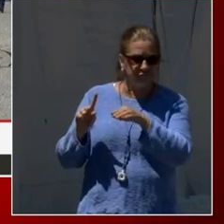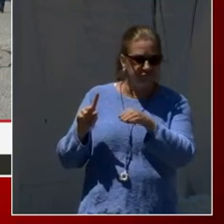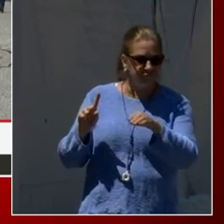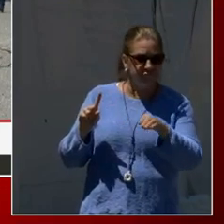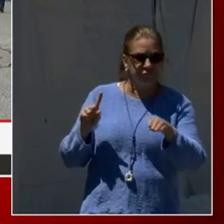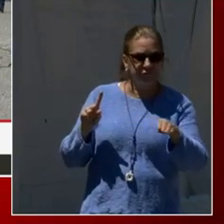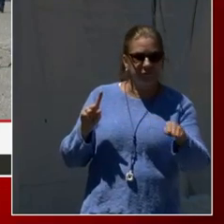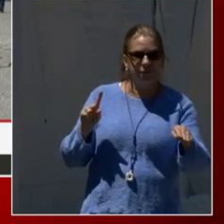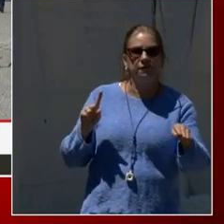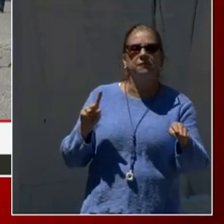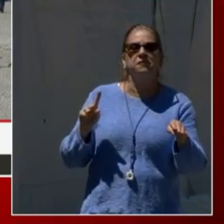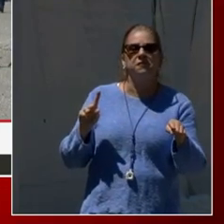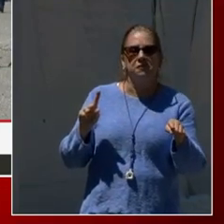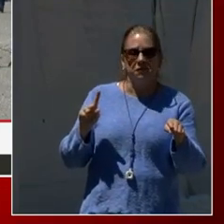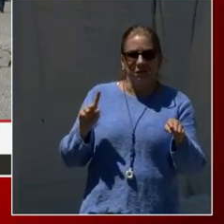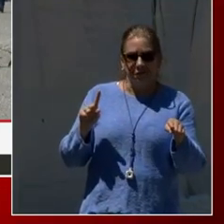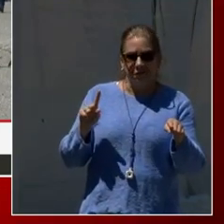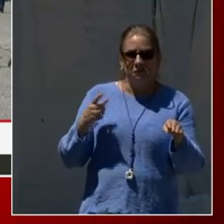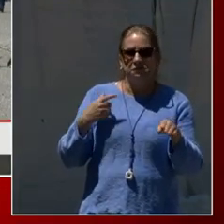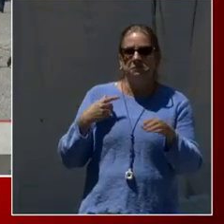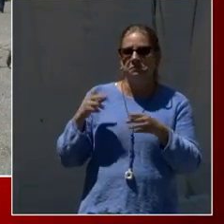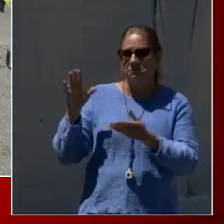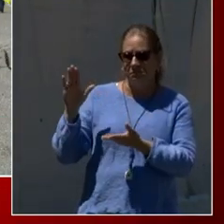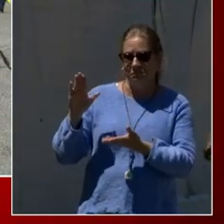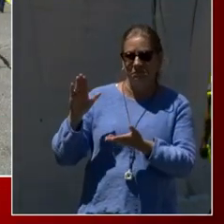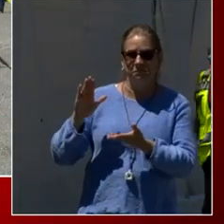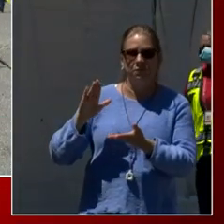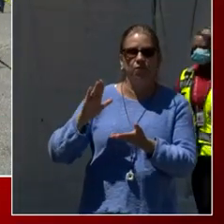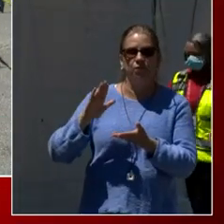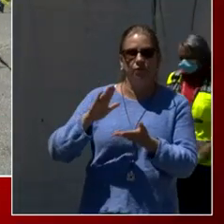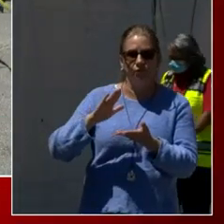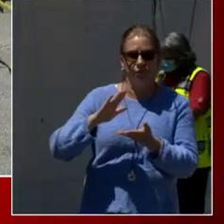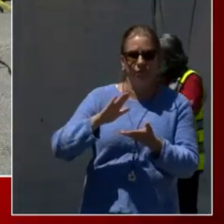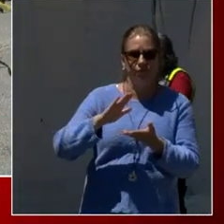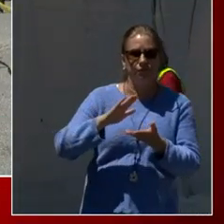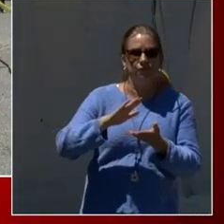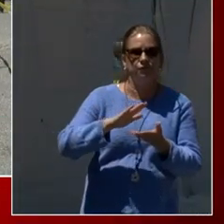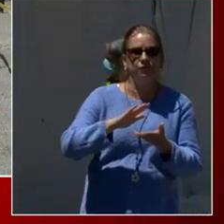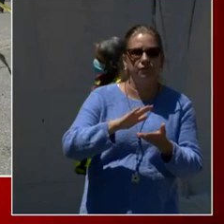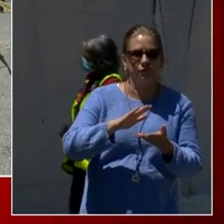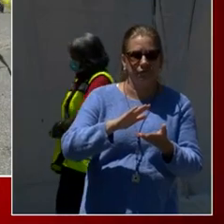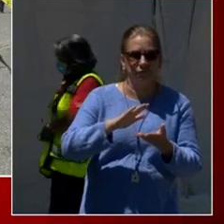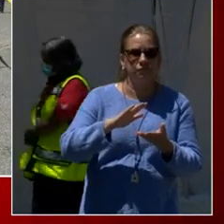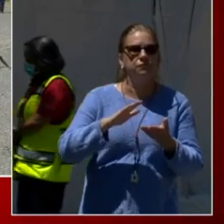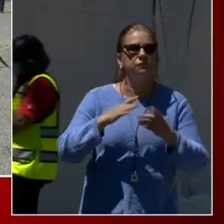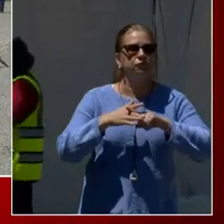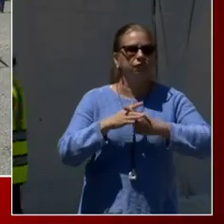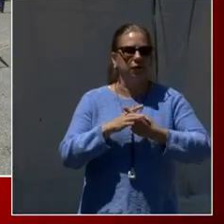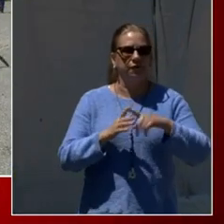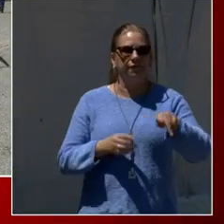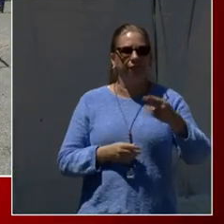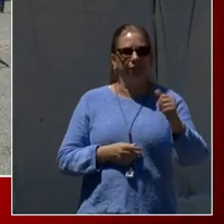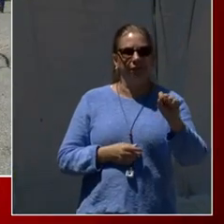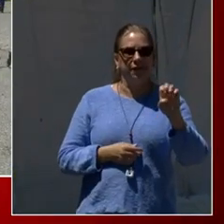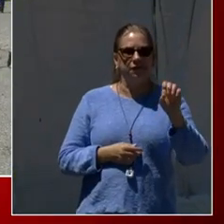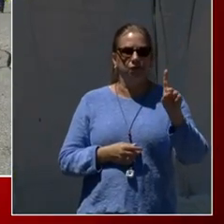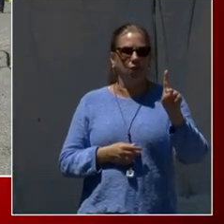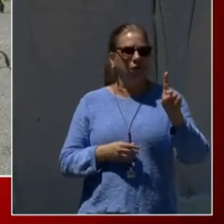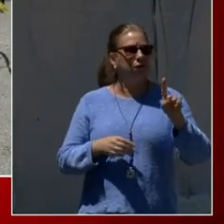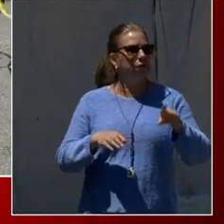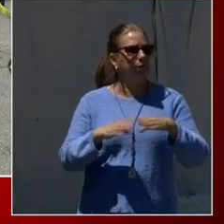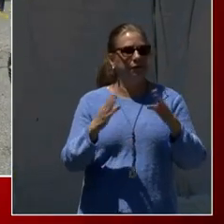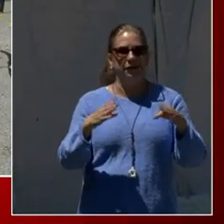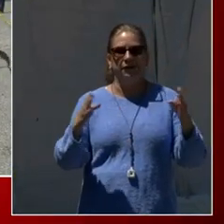of decline. When we entered into phase 1, we automatically began a count of